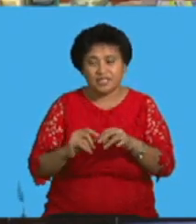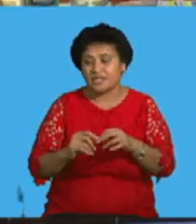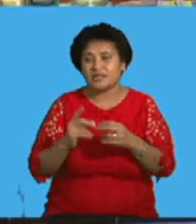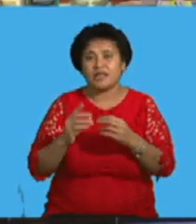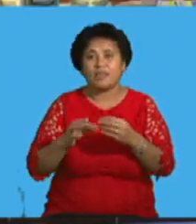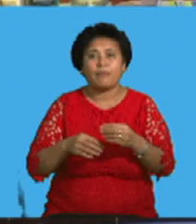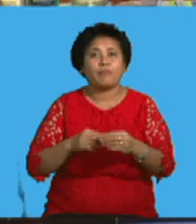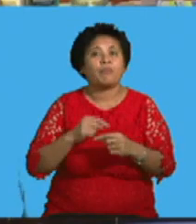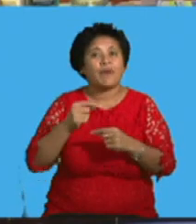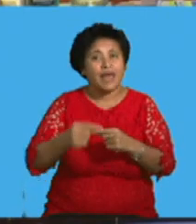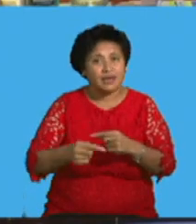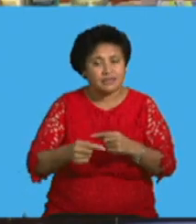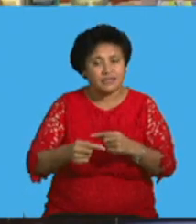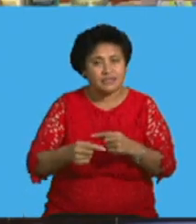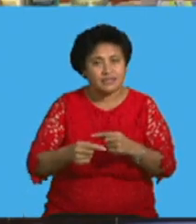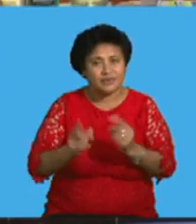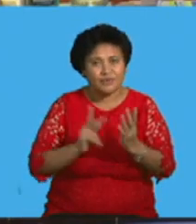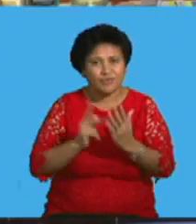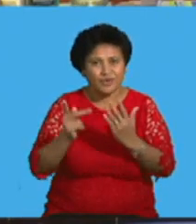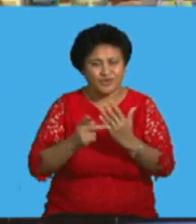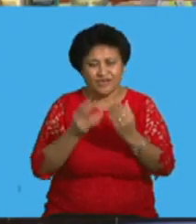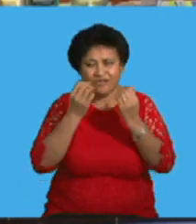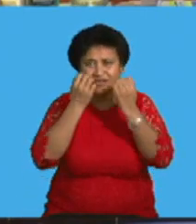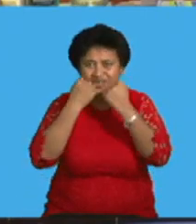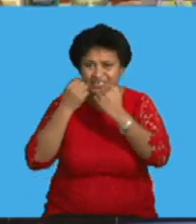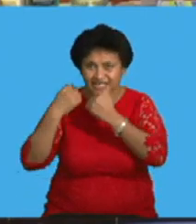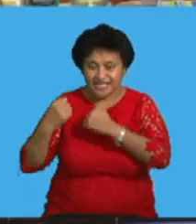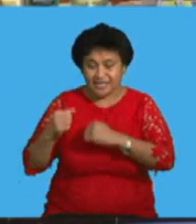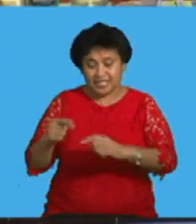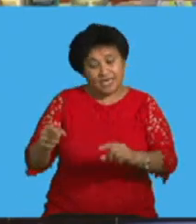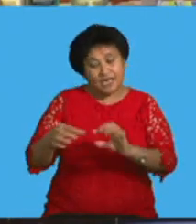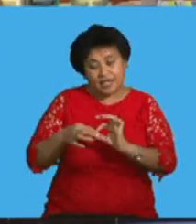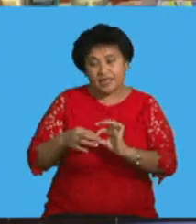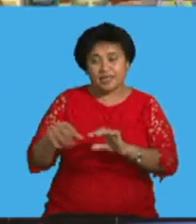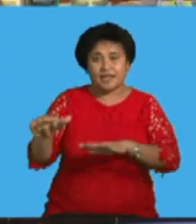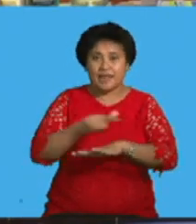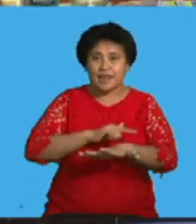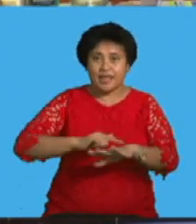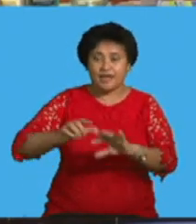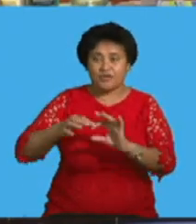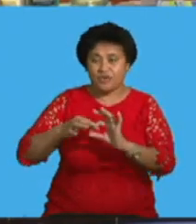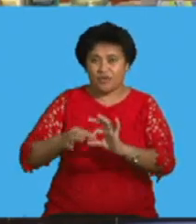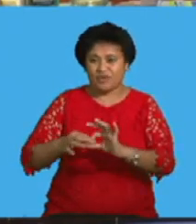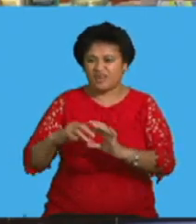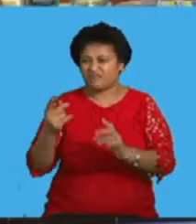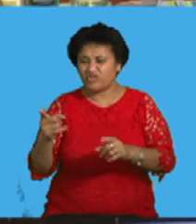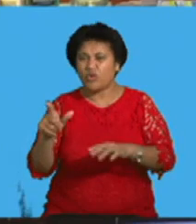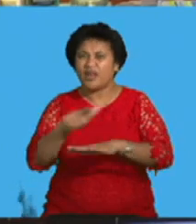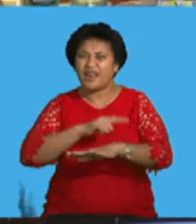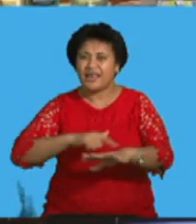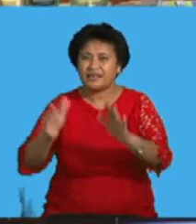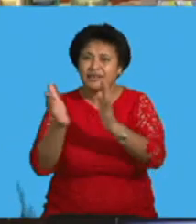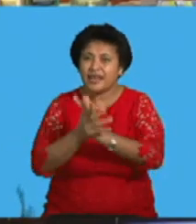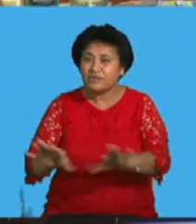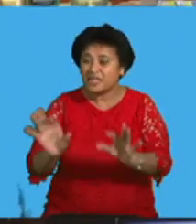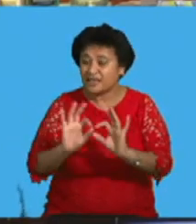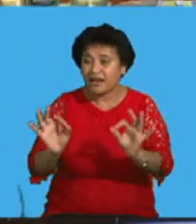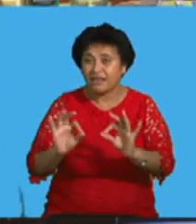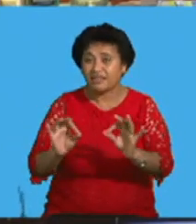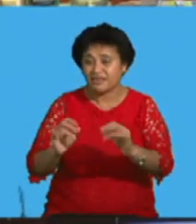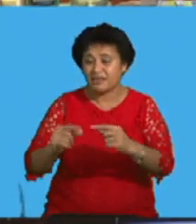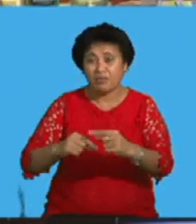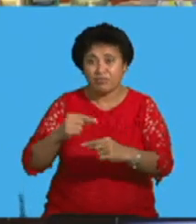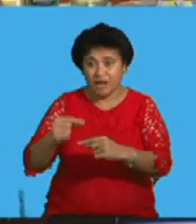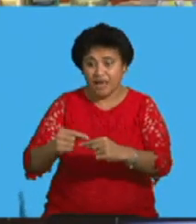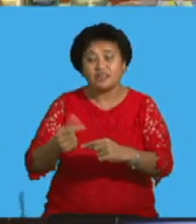project. Under this joint venture, landowners are encouraged to use idle land and enter into sugarcane farming